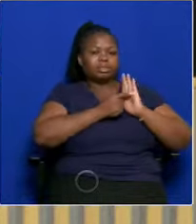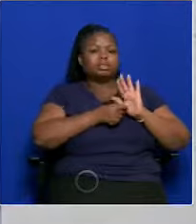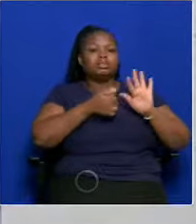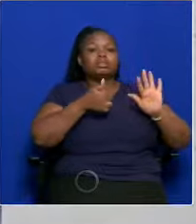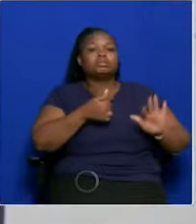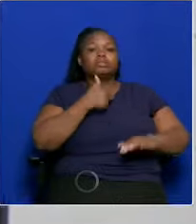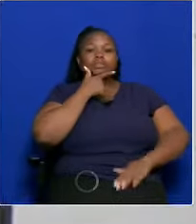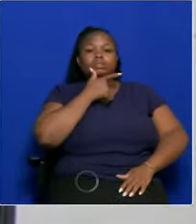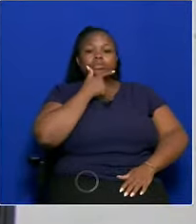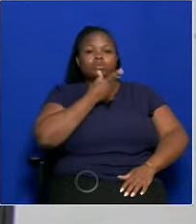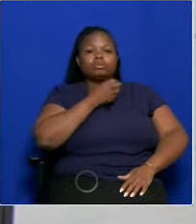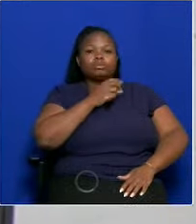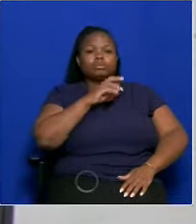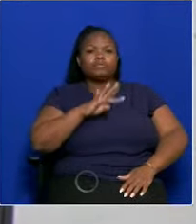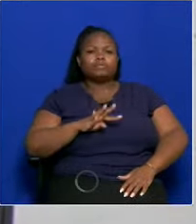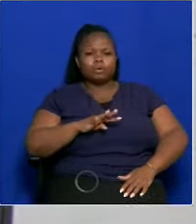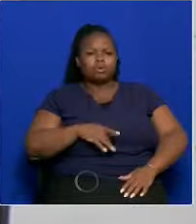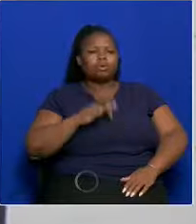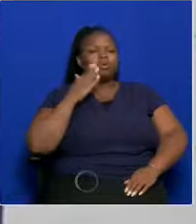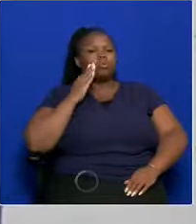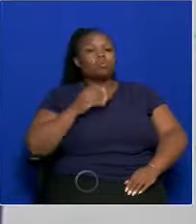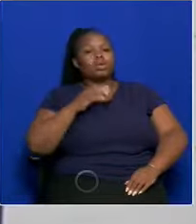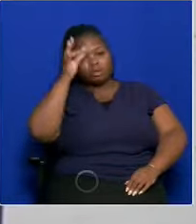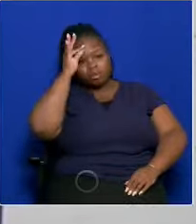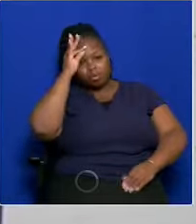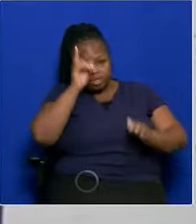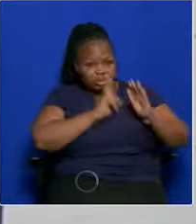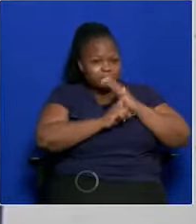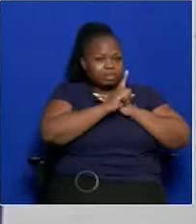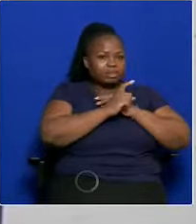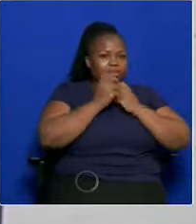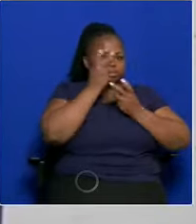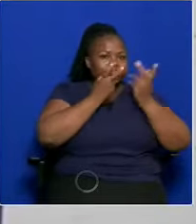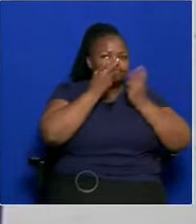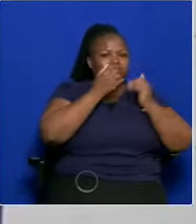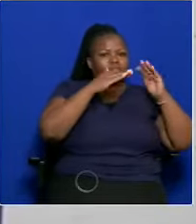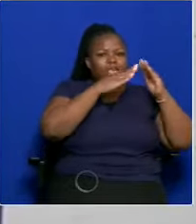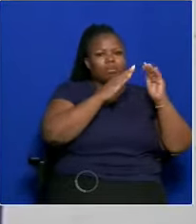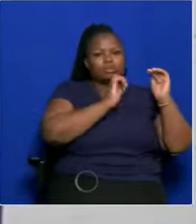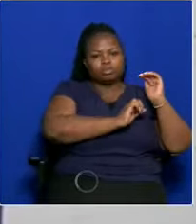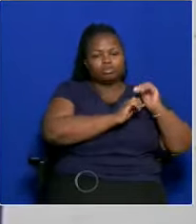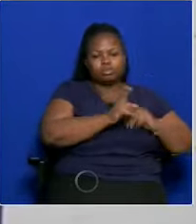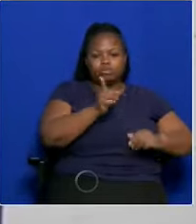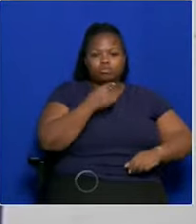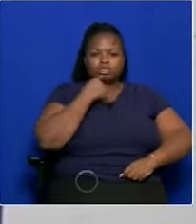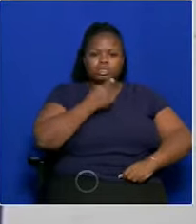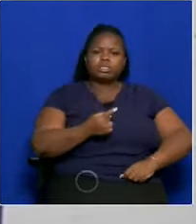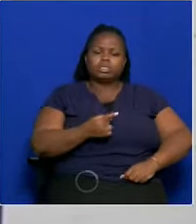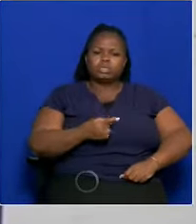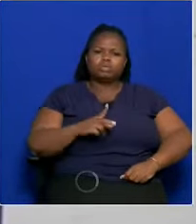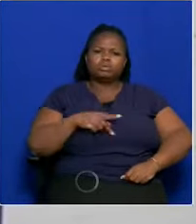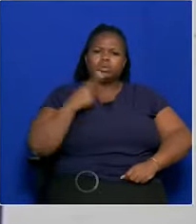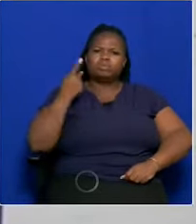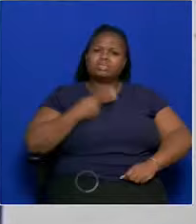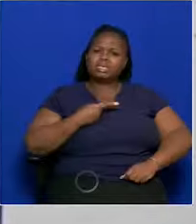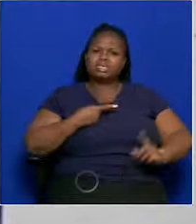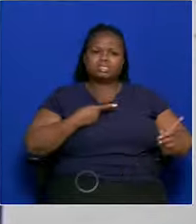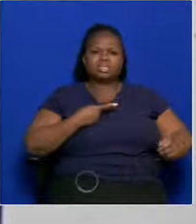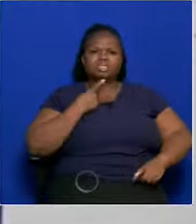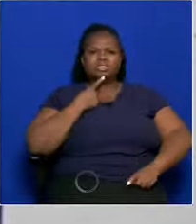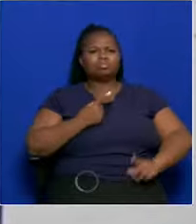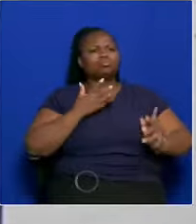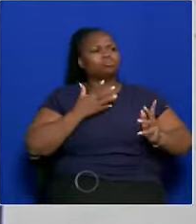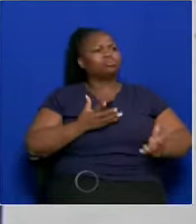when there was a raid at his house. And when you say you were upset that he mentioned to those